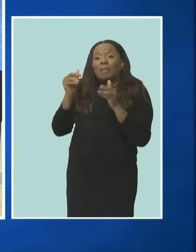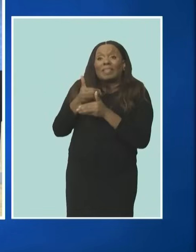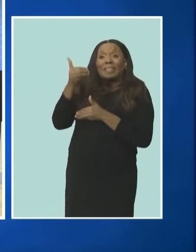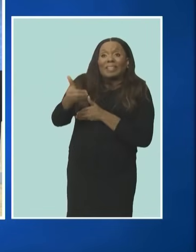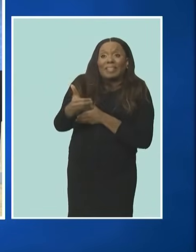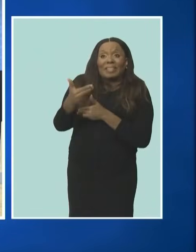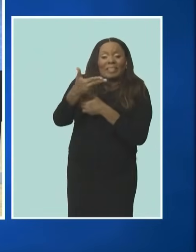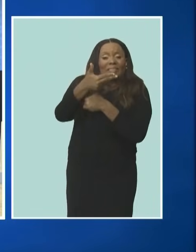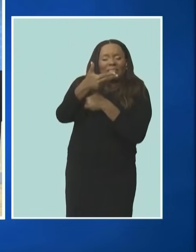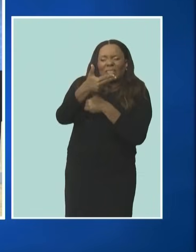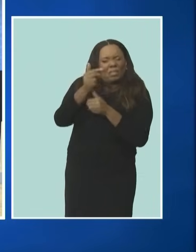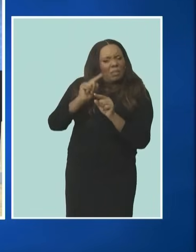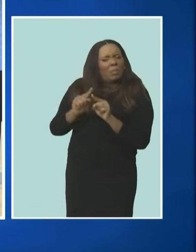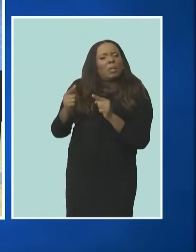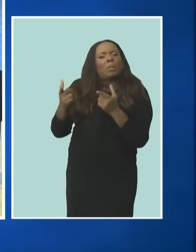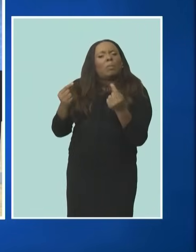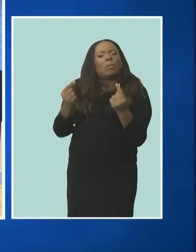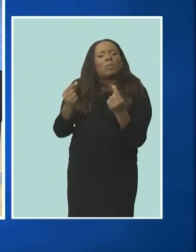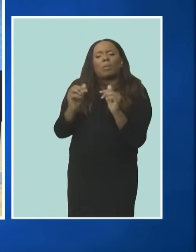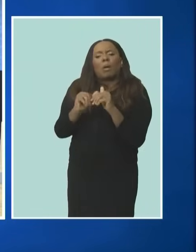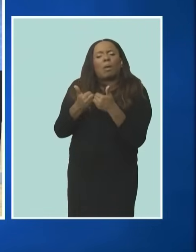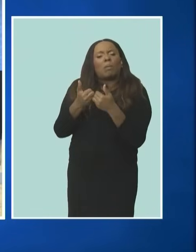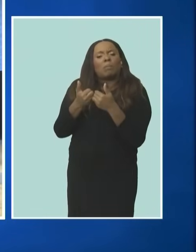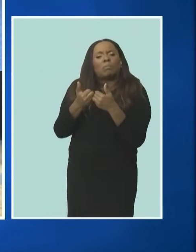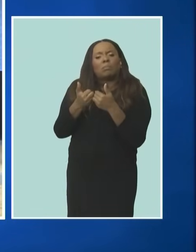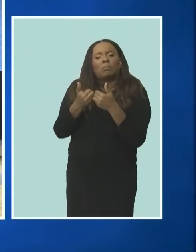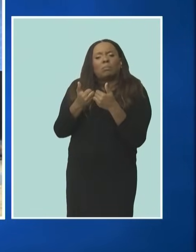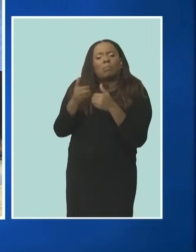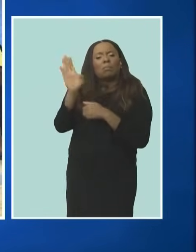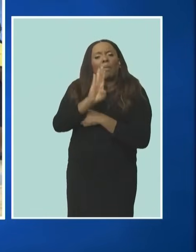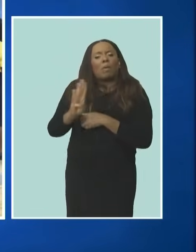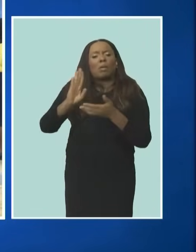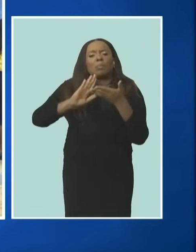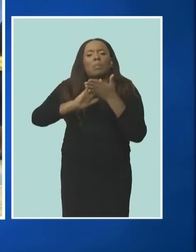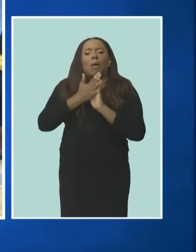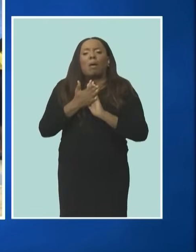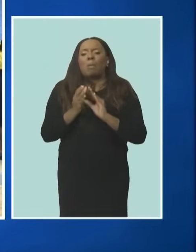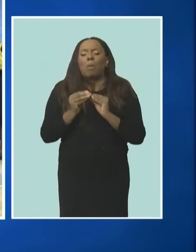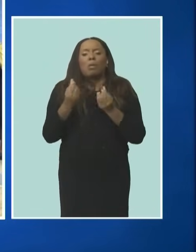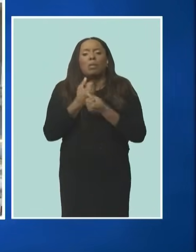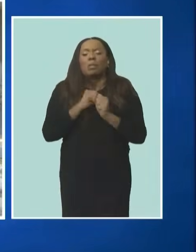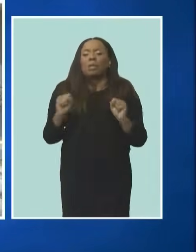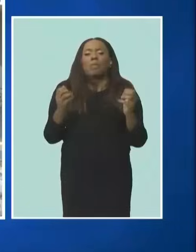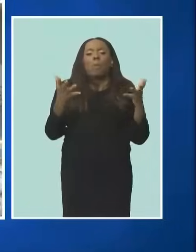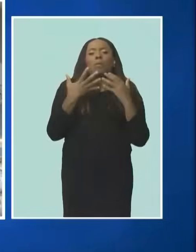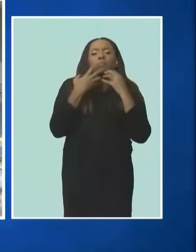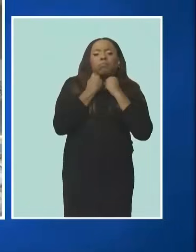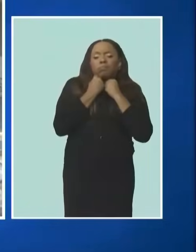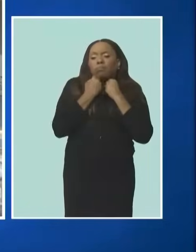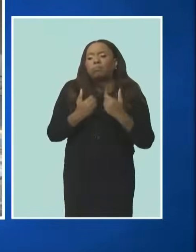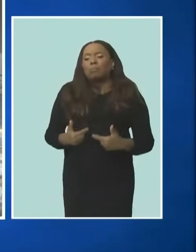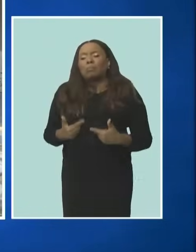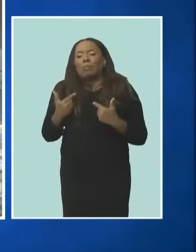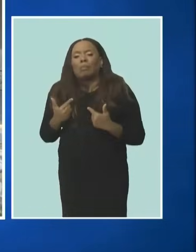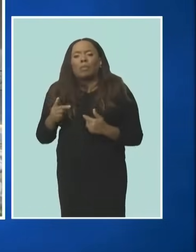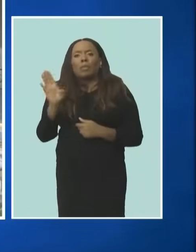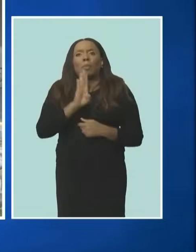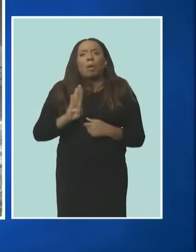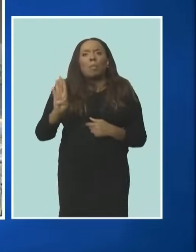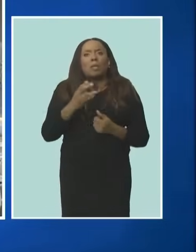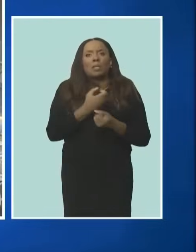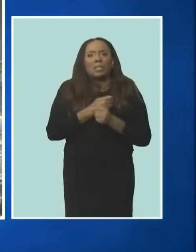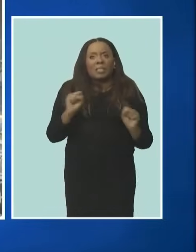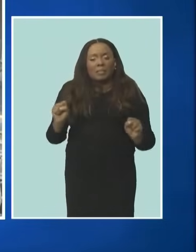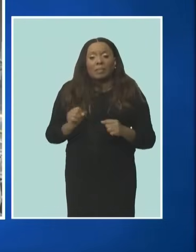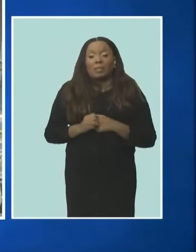moving forward and doing our part to keep Barbados as a place that we want to continue to love and live in. The Department